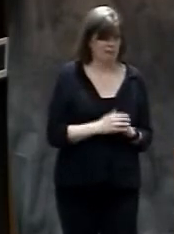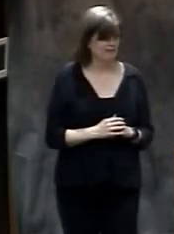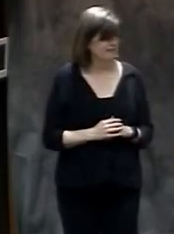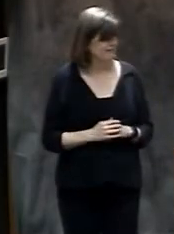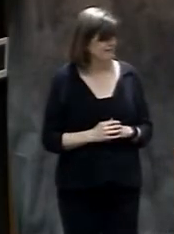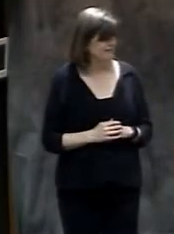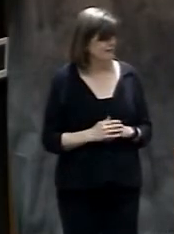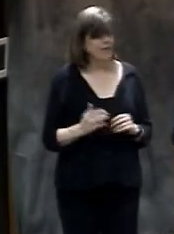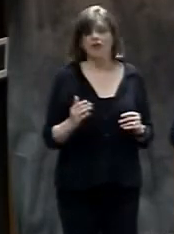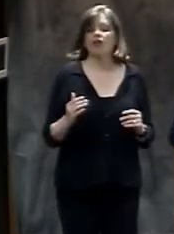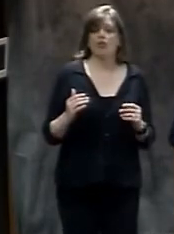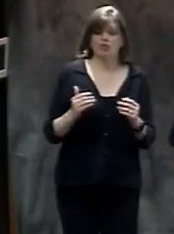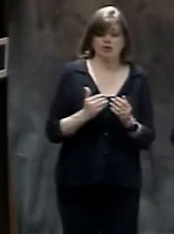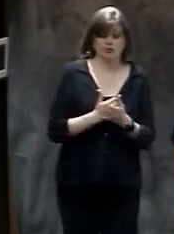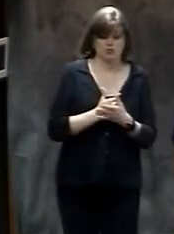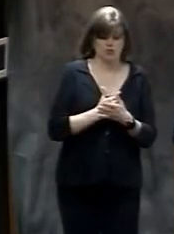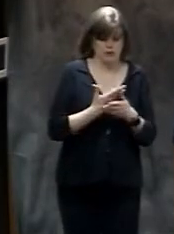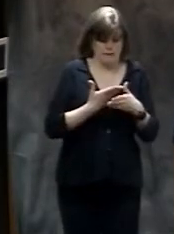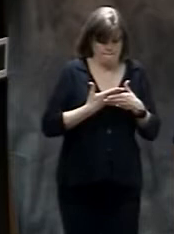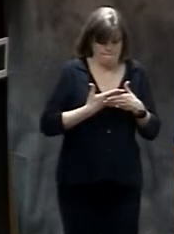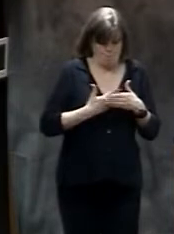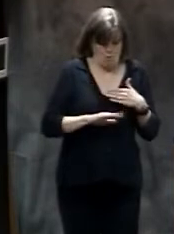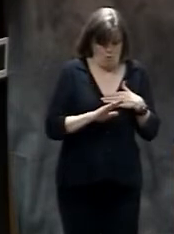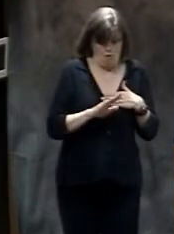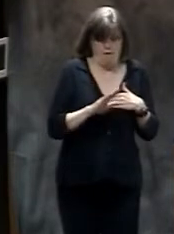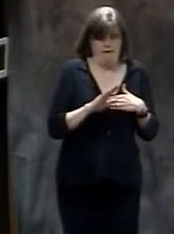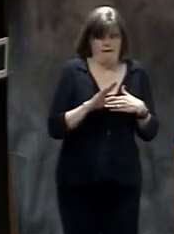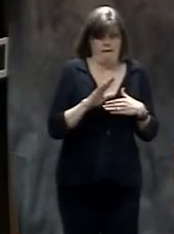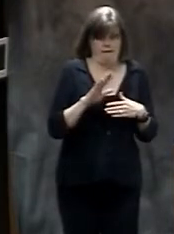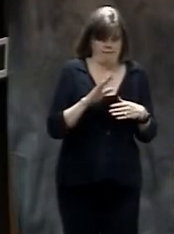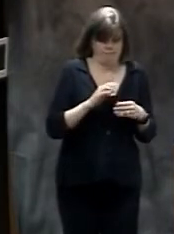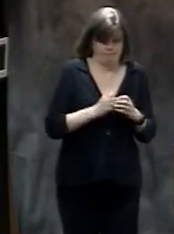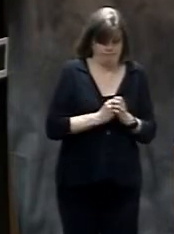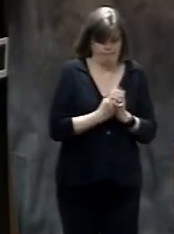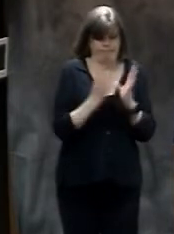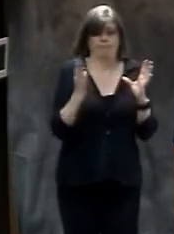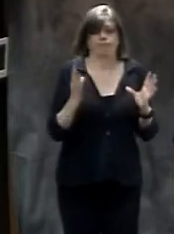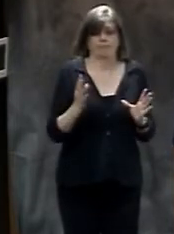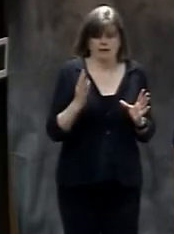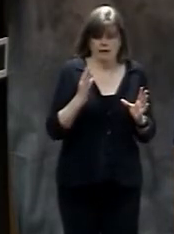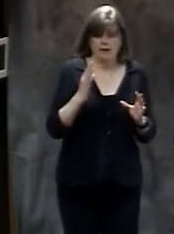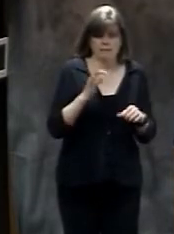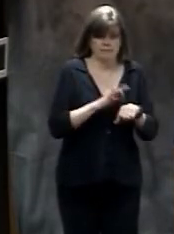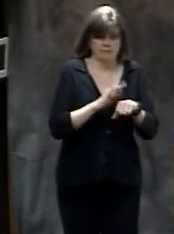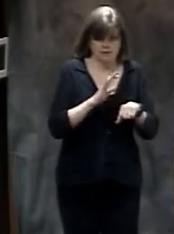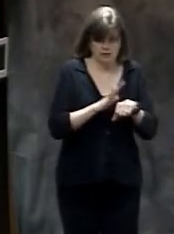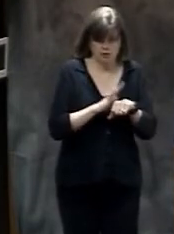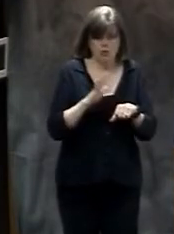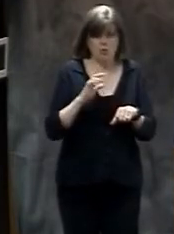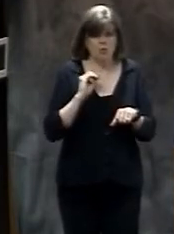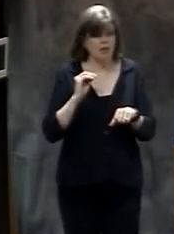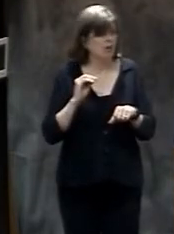The newly emerged female mosquito mates and locates a new host, completing the life cycle.